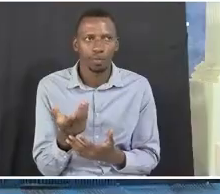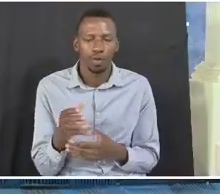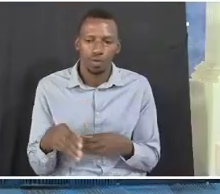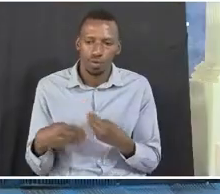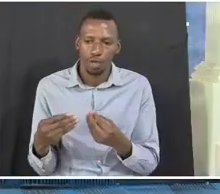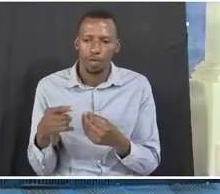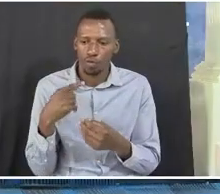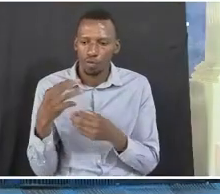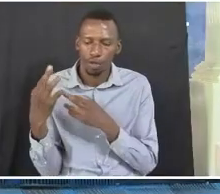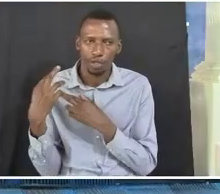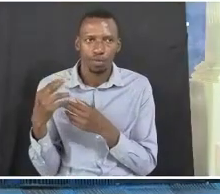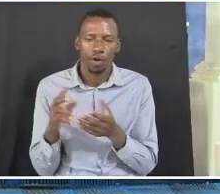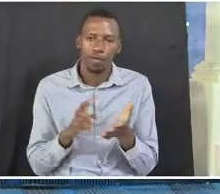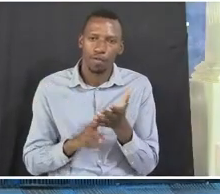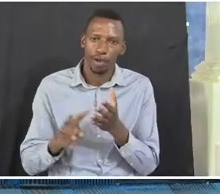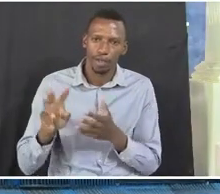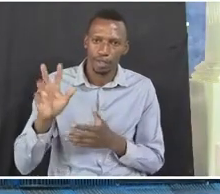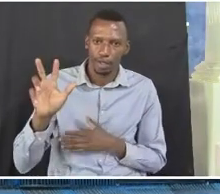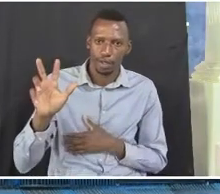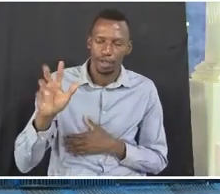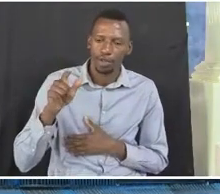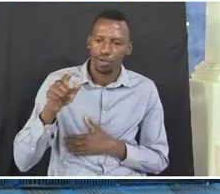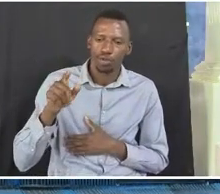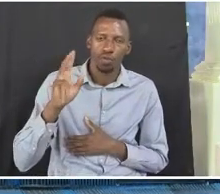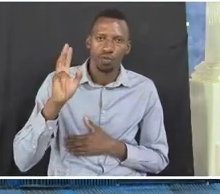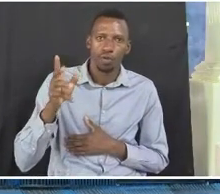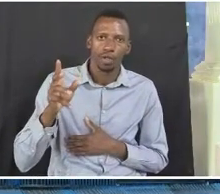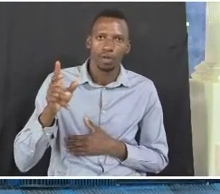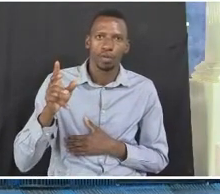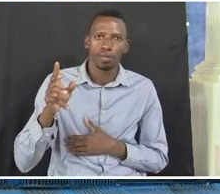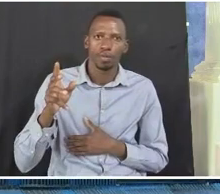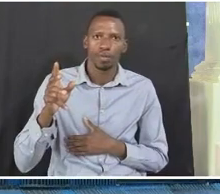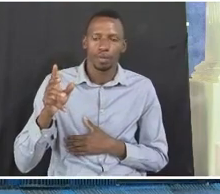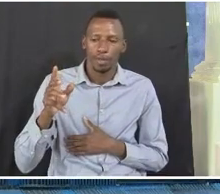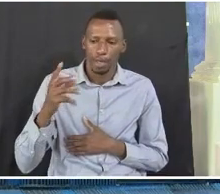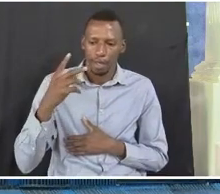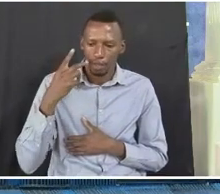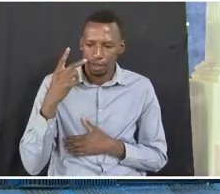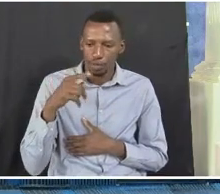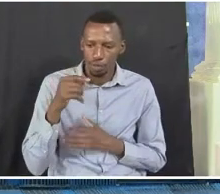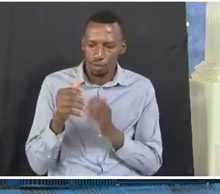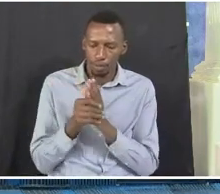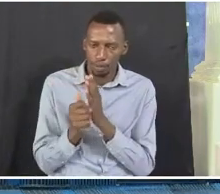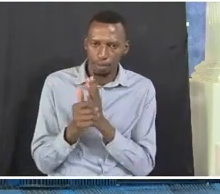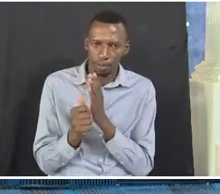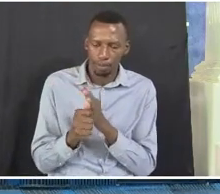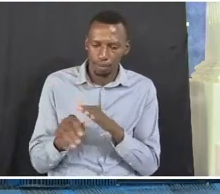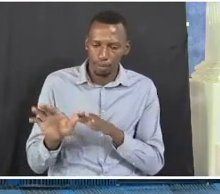God is saying here, verse 3, you shall speak to all who are gifted artisans,